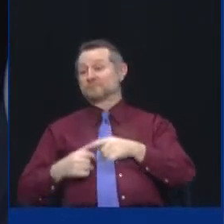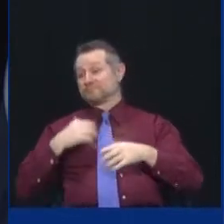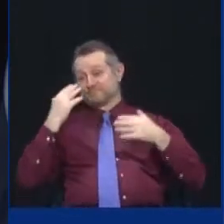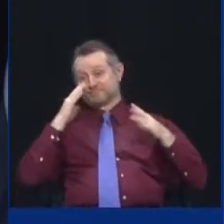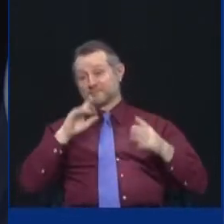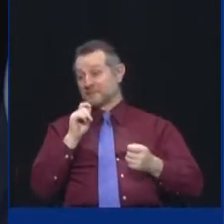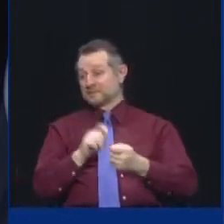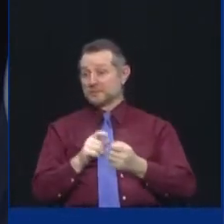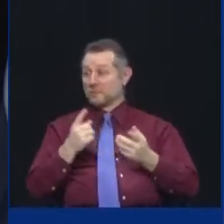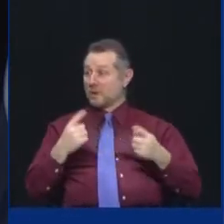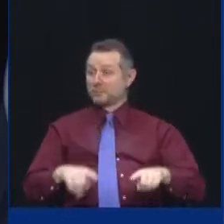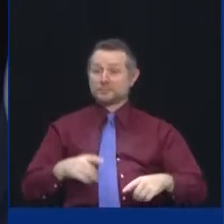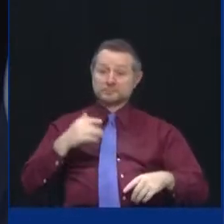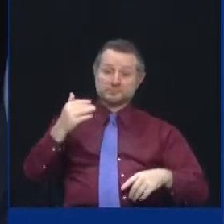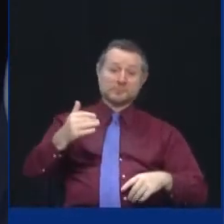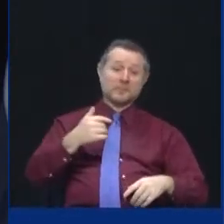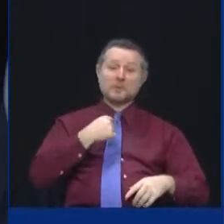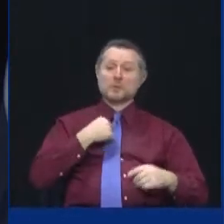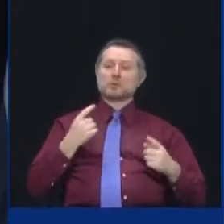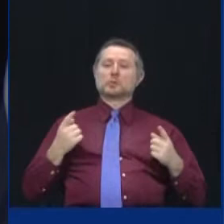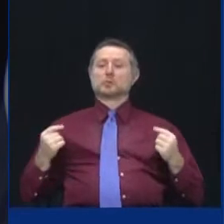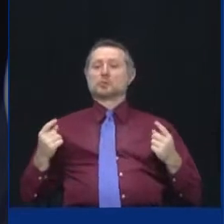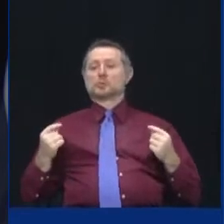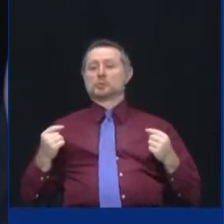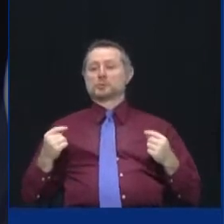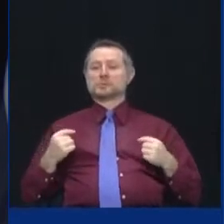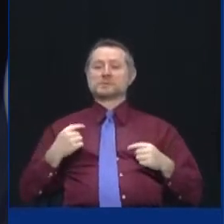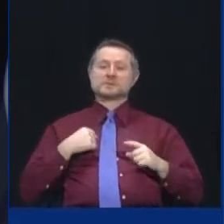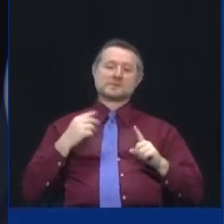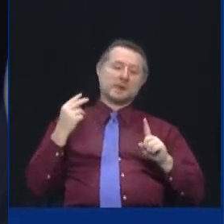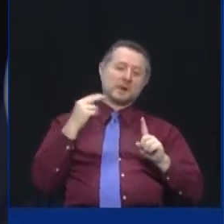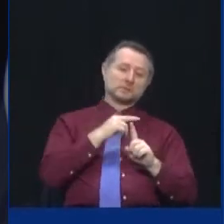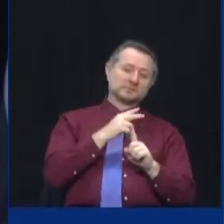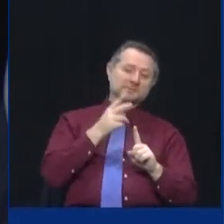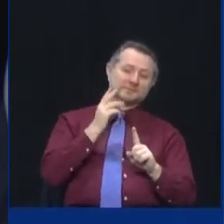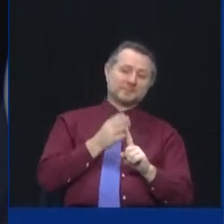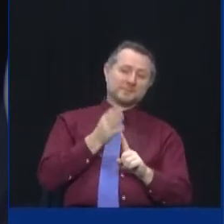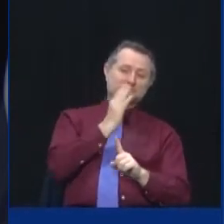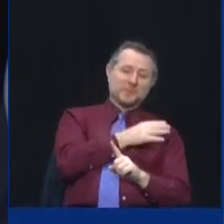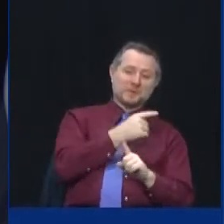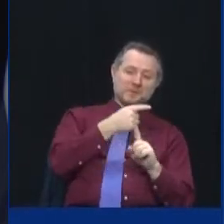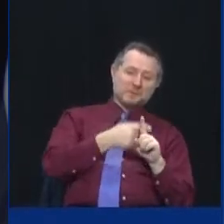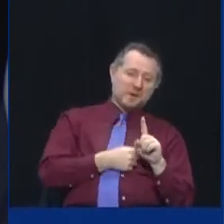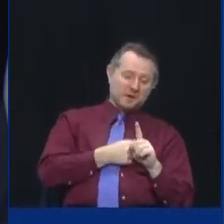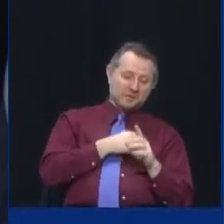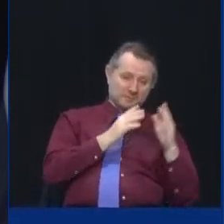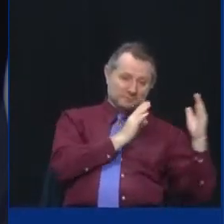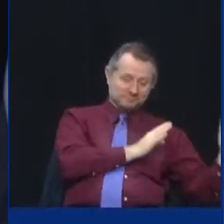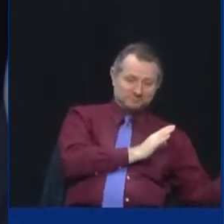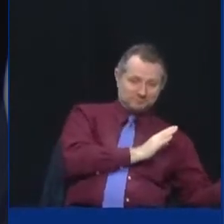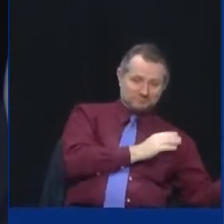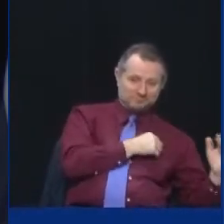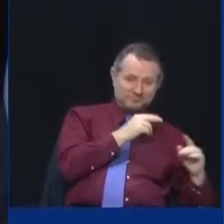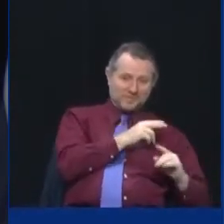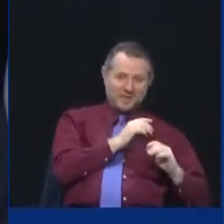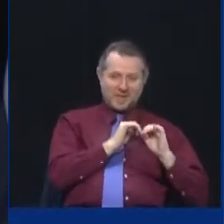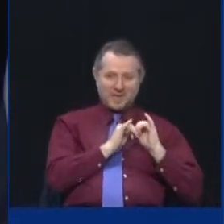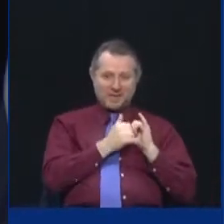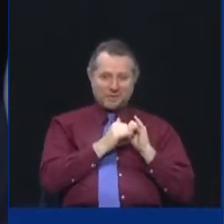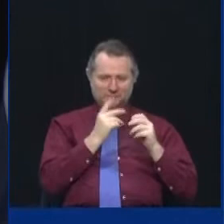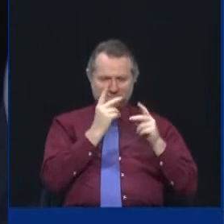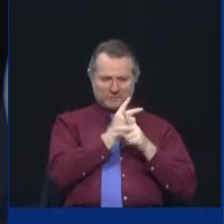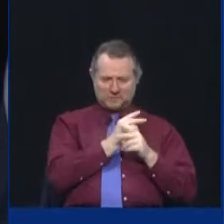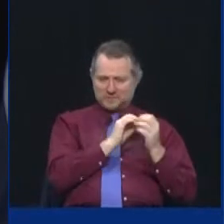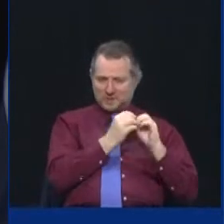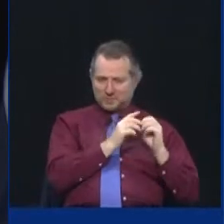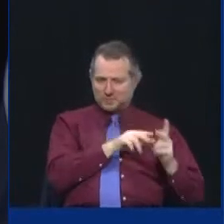I'm extrapolating from the past month and the way we run the numbers for the